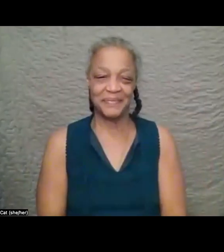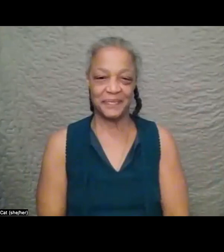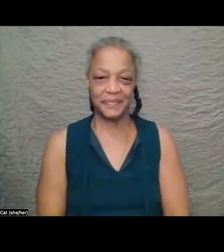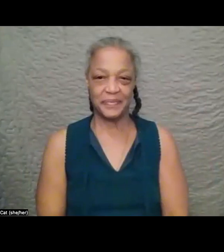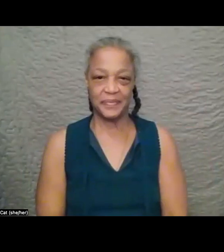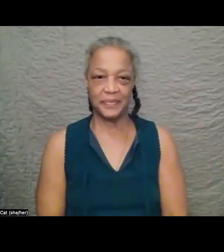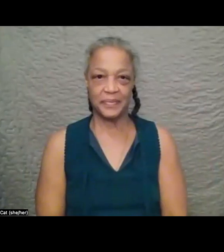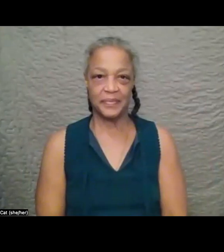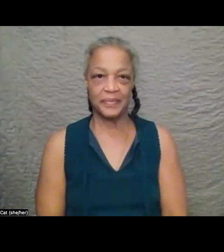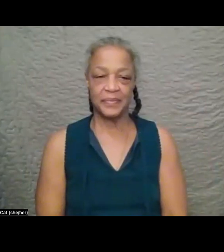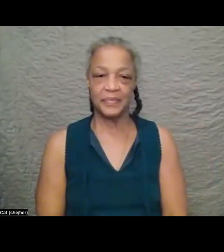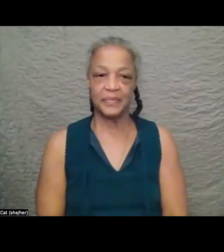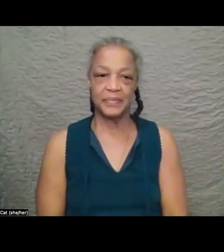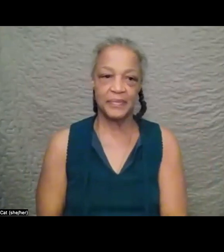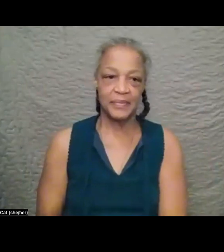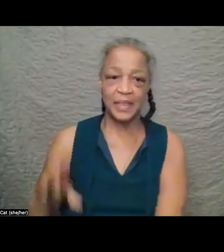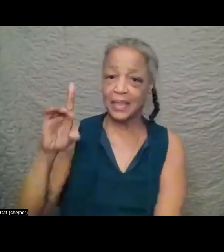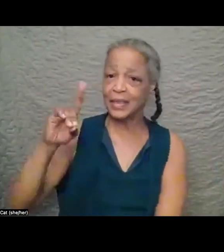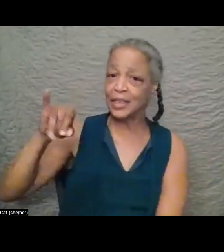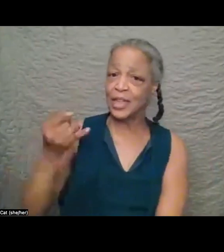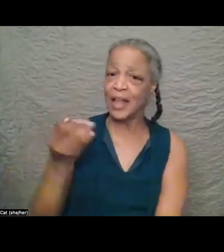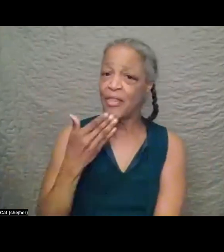DJ, thank you. Thank you so much.